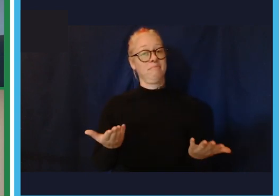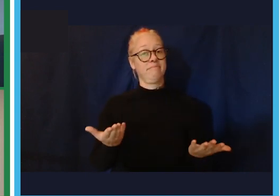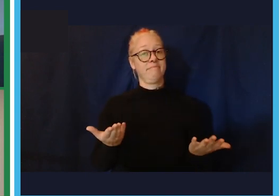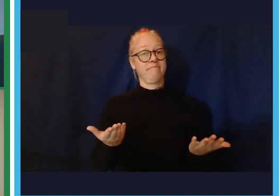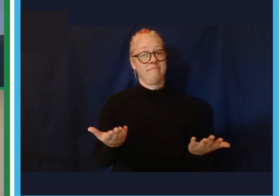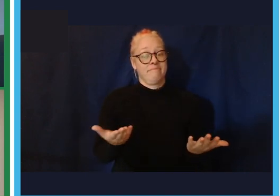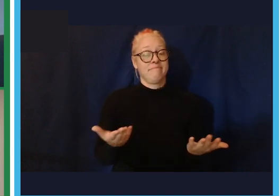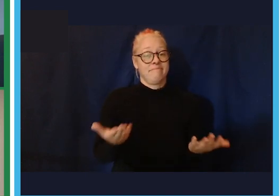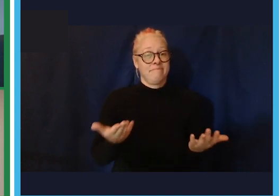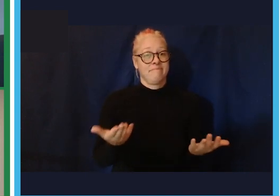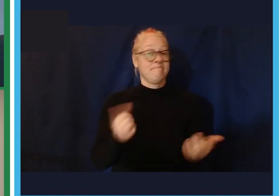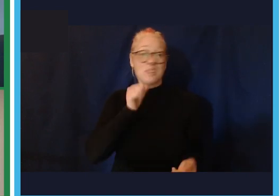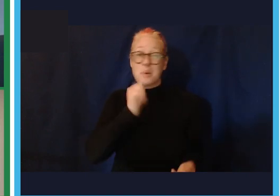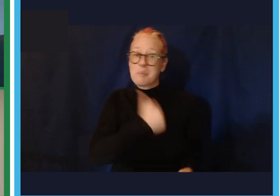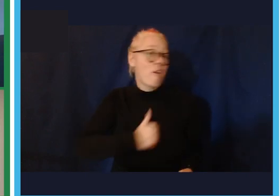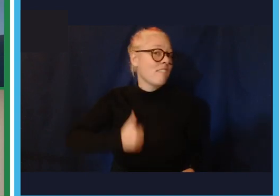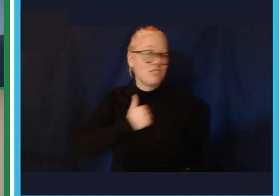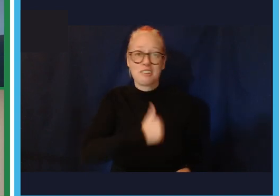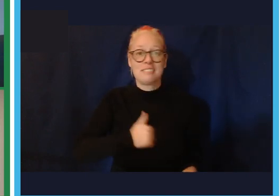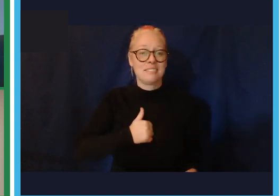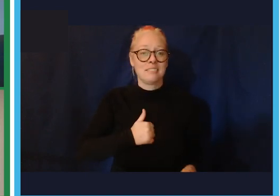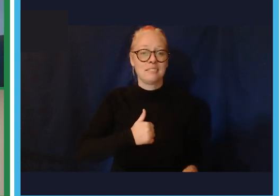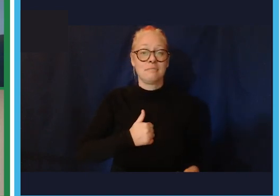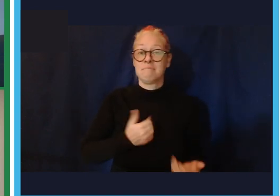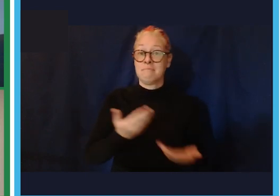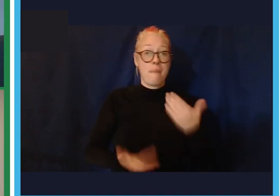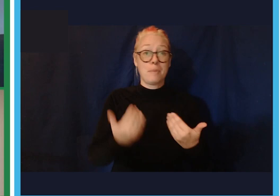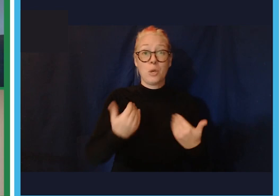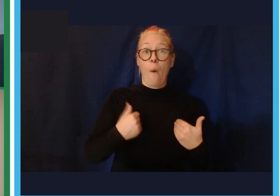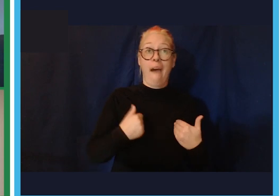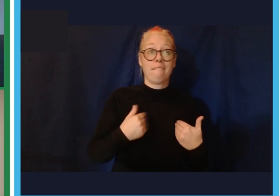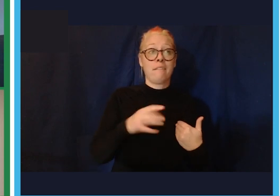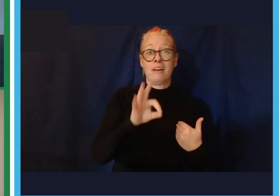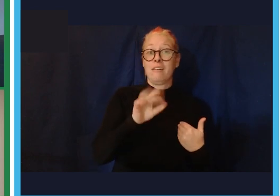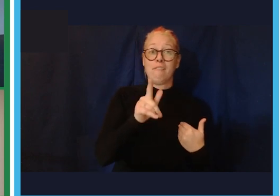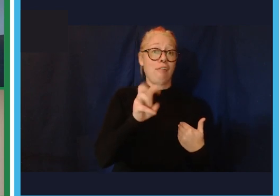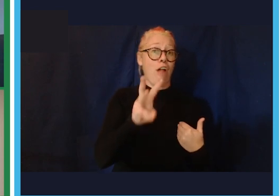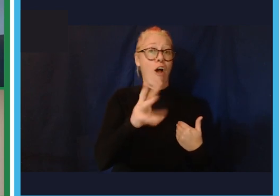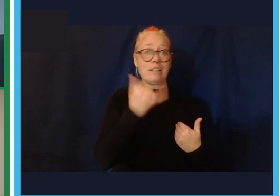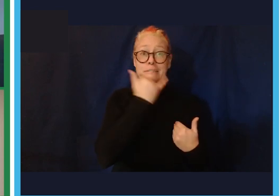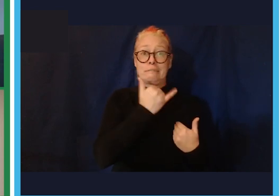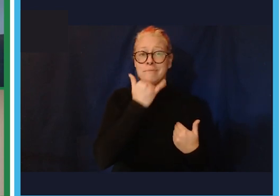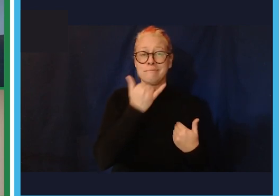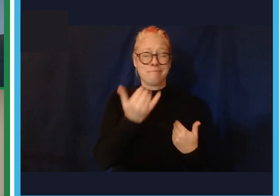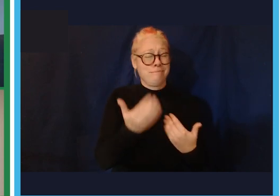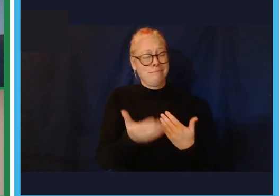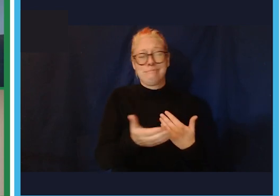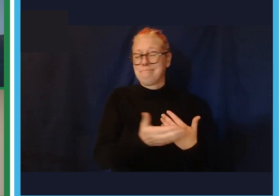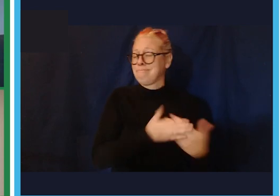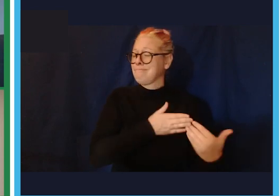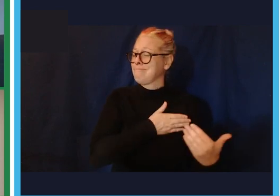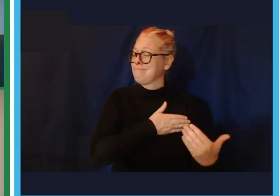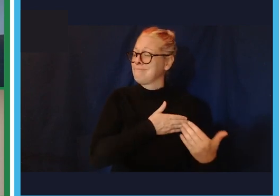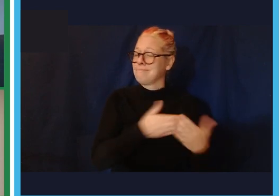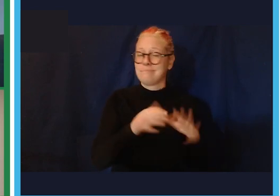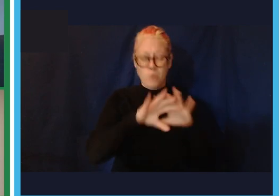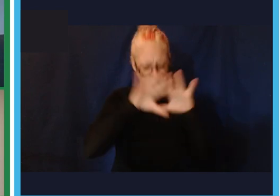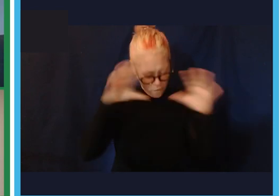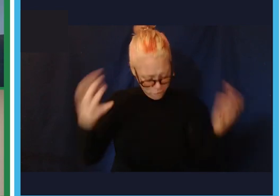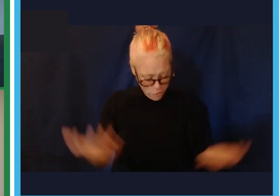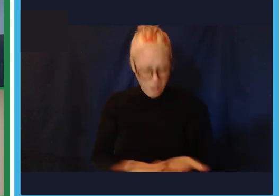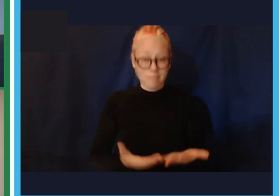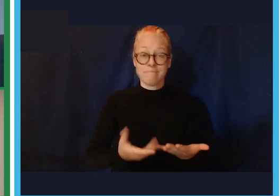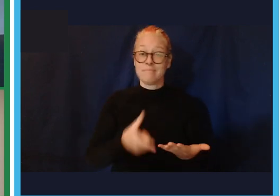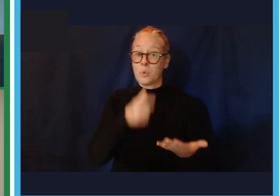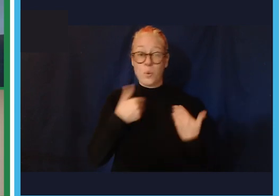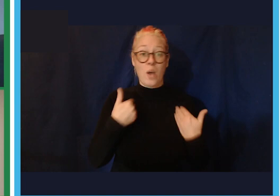I'm invisibly disabled, and that's who I am, you know? Yeah. All right, thank you.